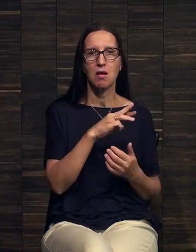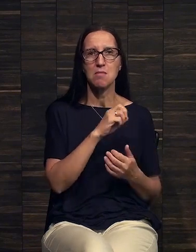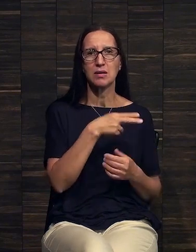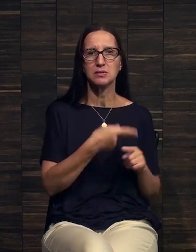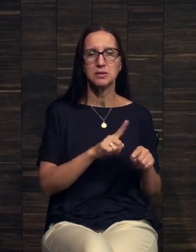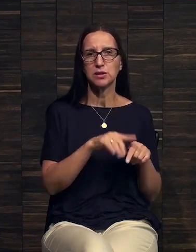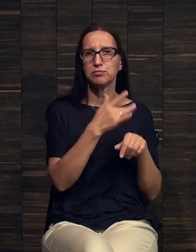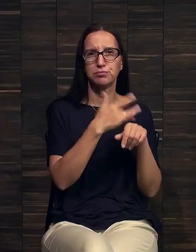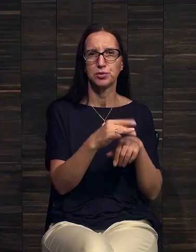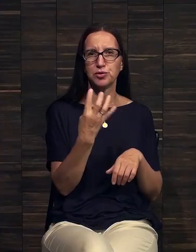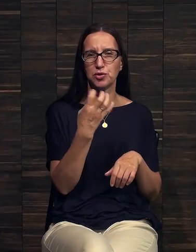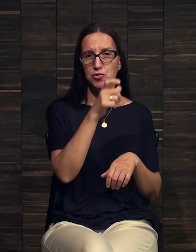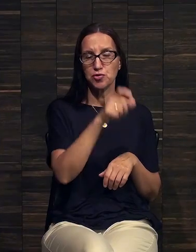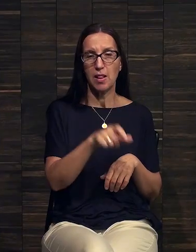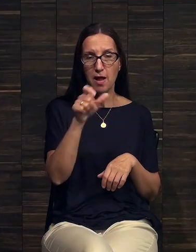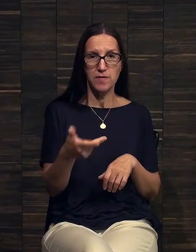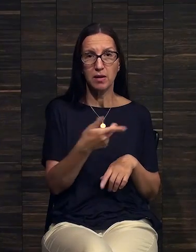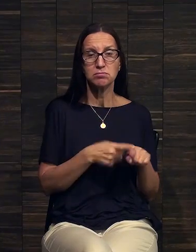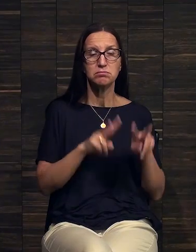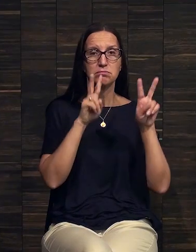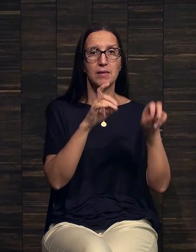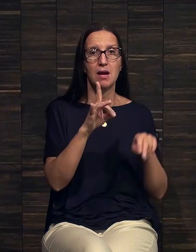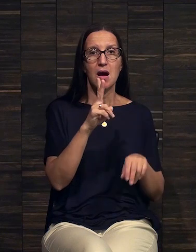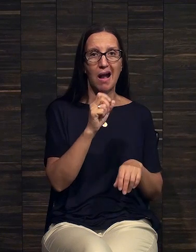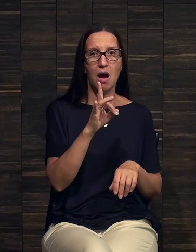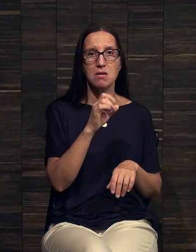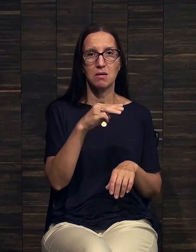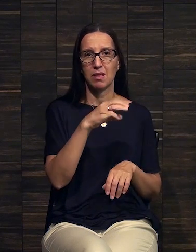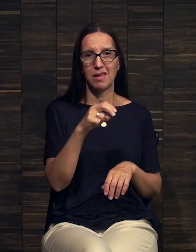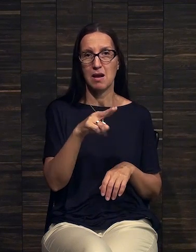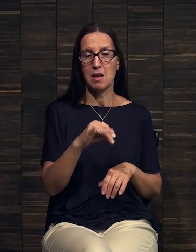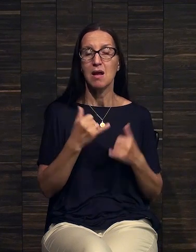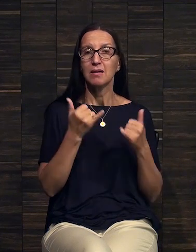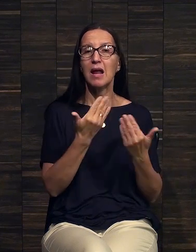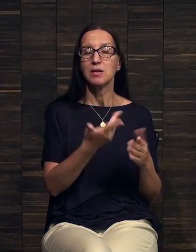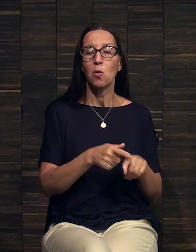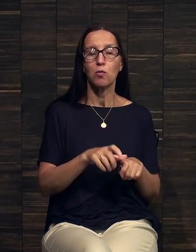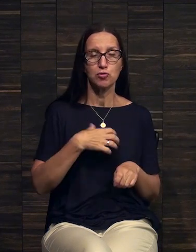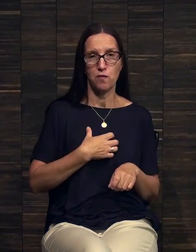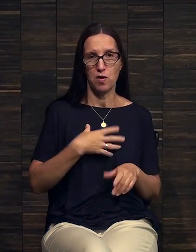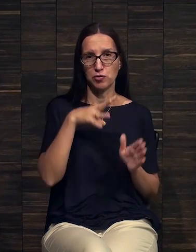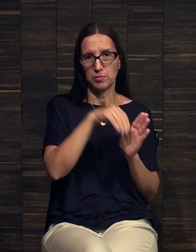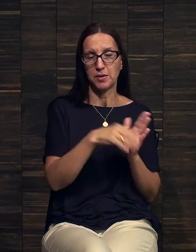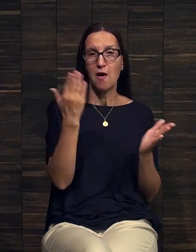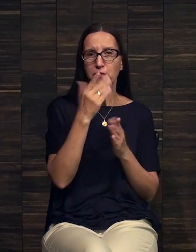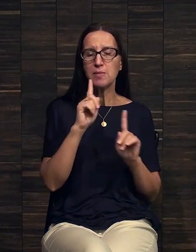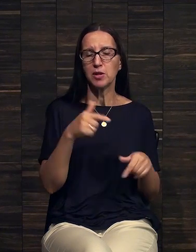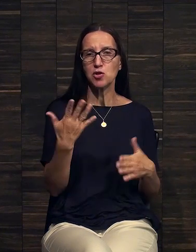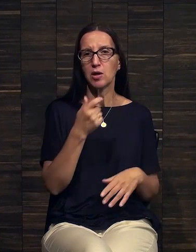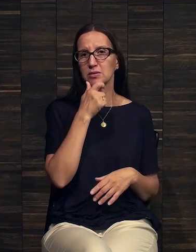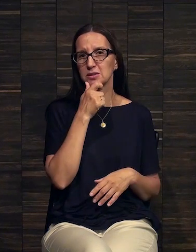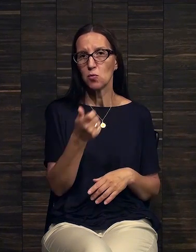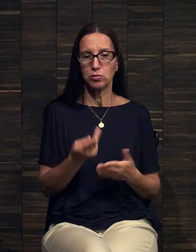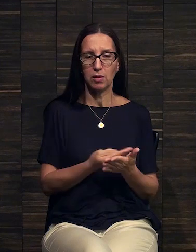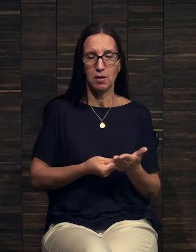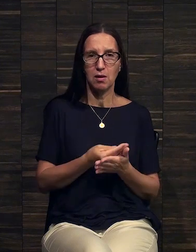so they killed 400. So these three guy team, they